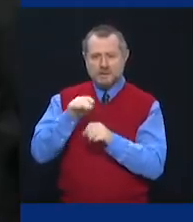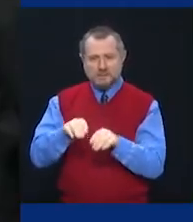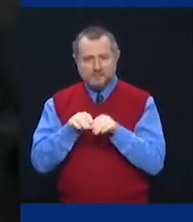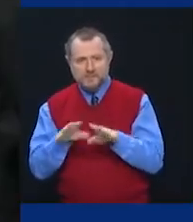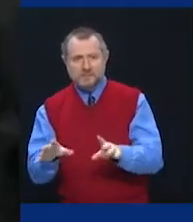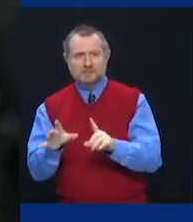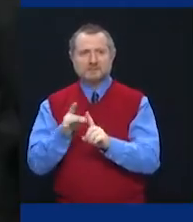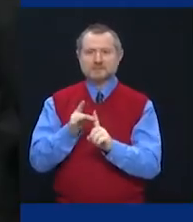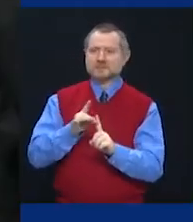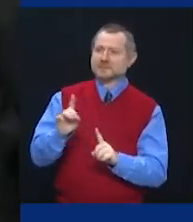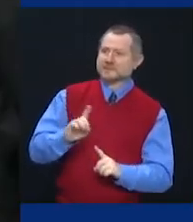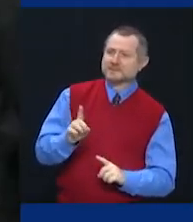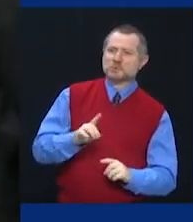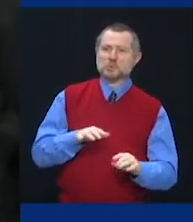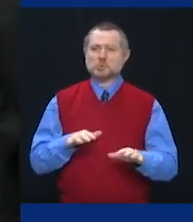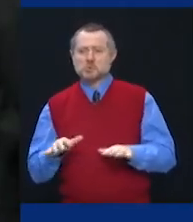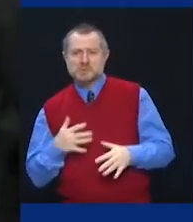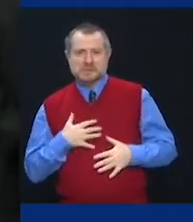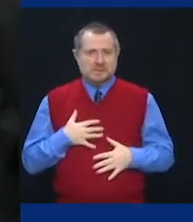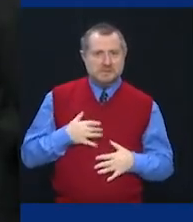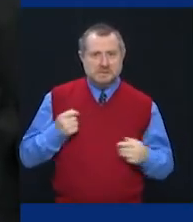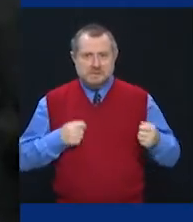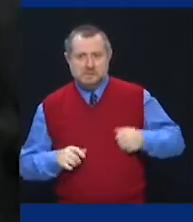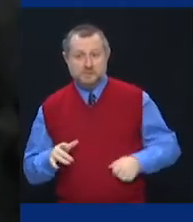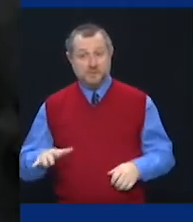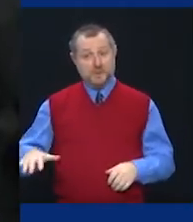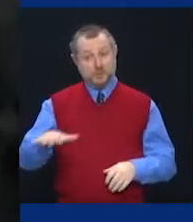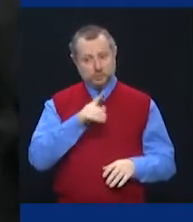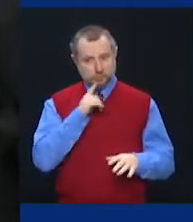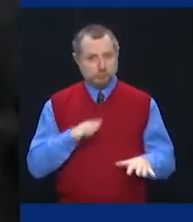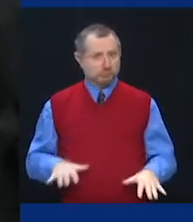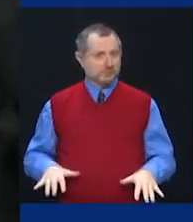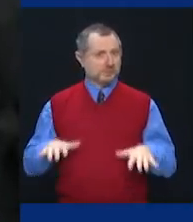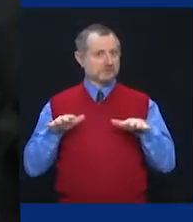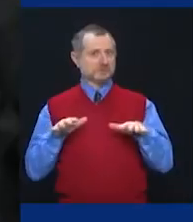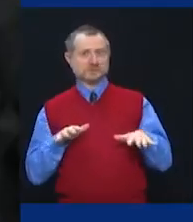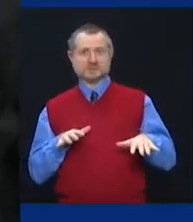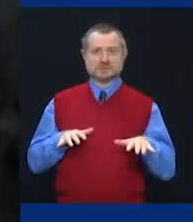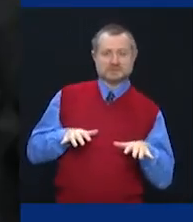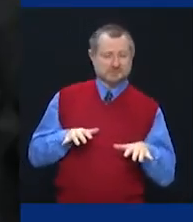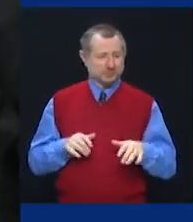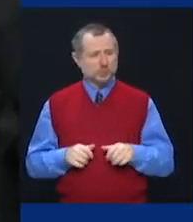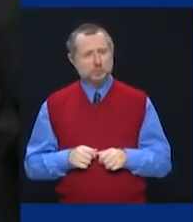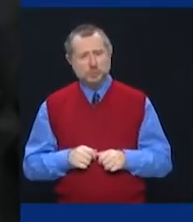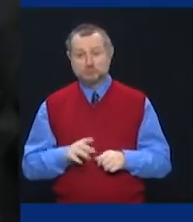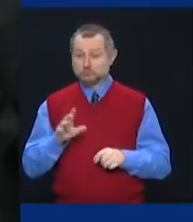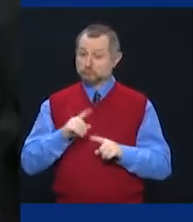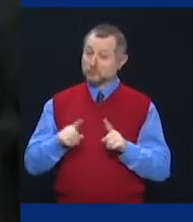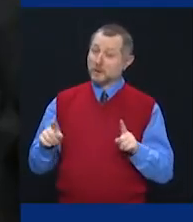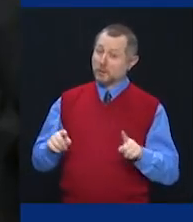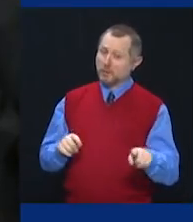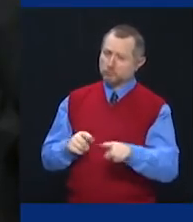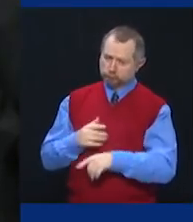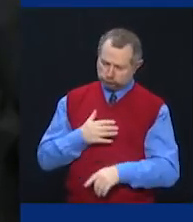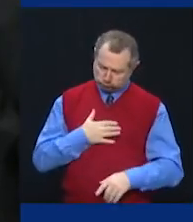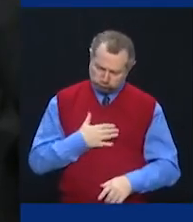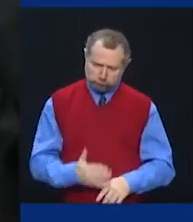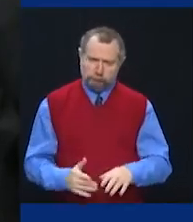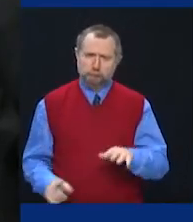transfers. Everybody's nervous, everybody's frightened. But they showed up. They showed